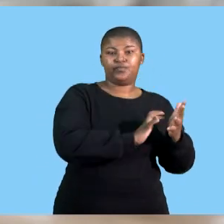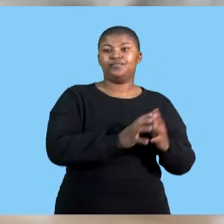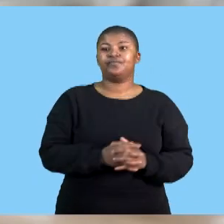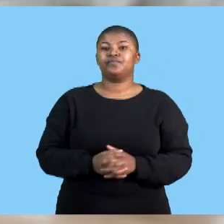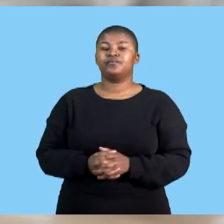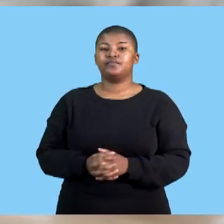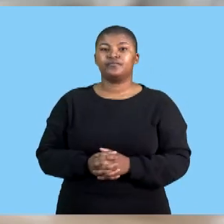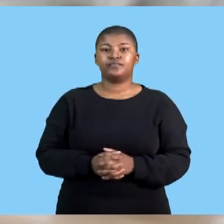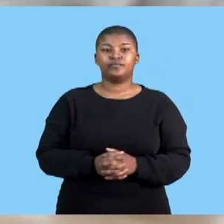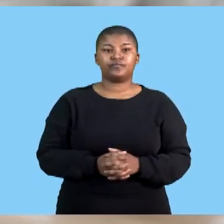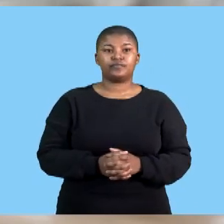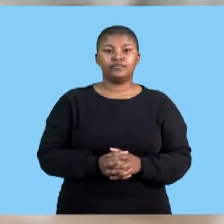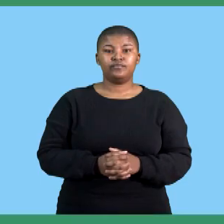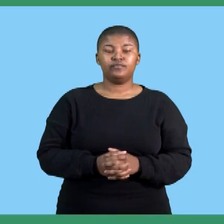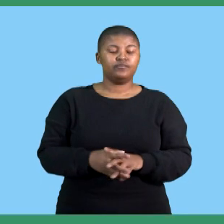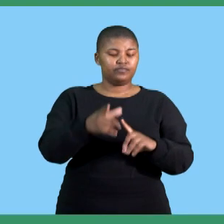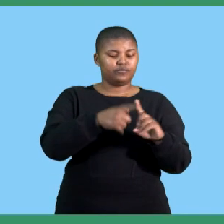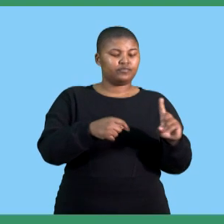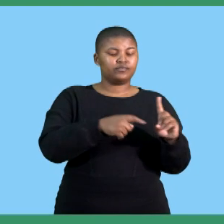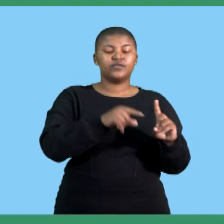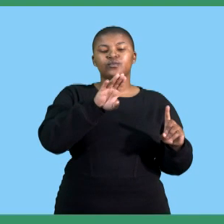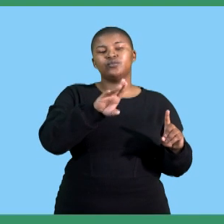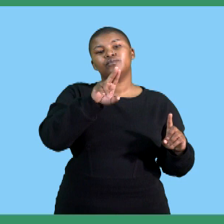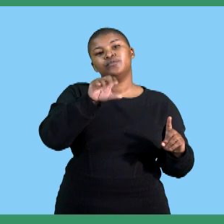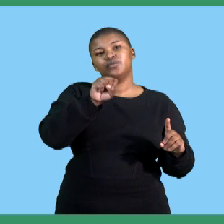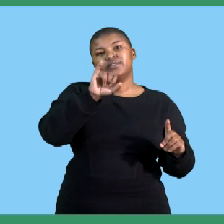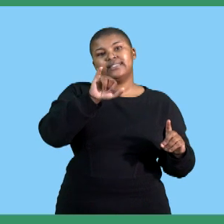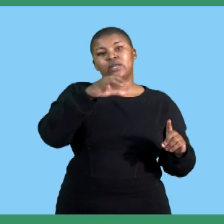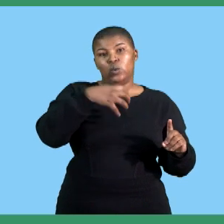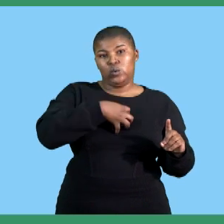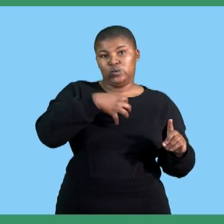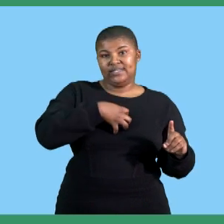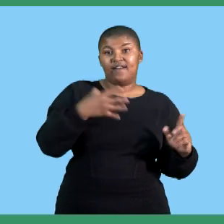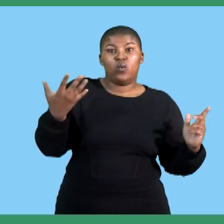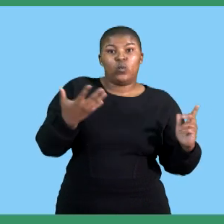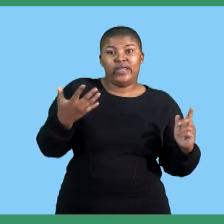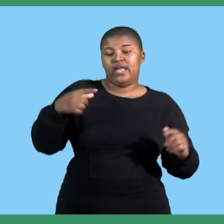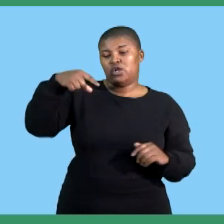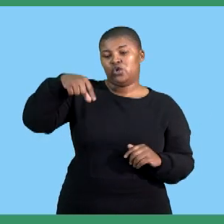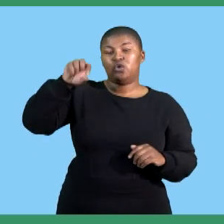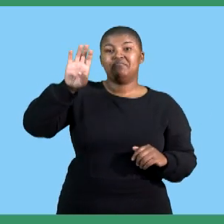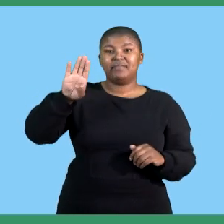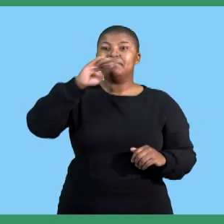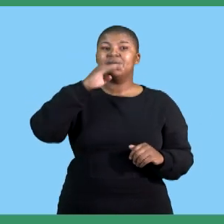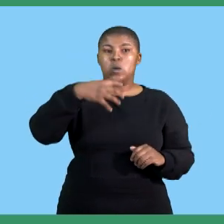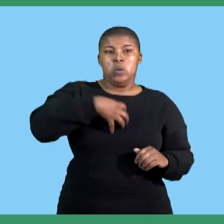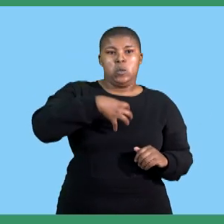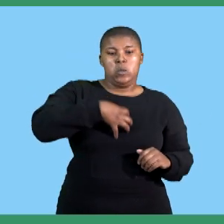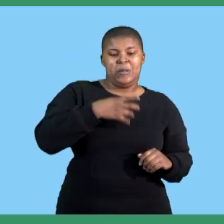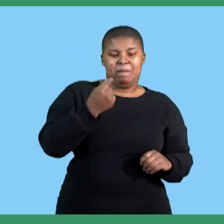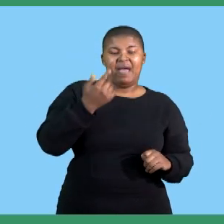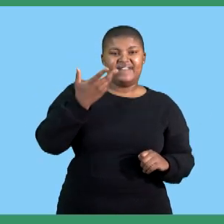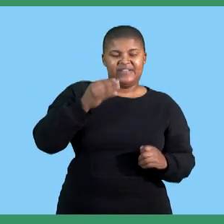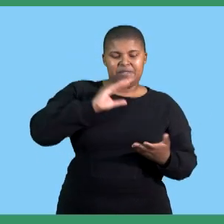to the scenario. Busi, the owner of Queendom Boutique, invested her own